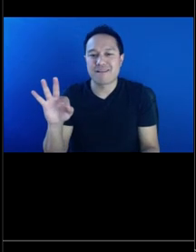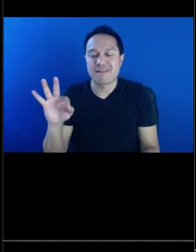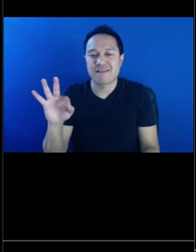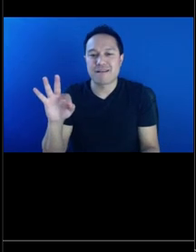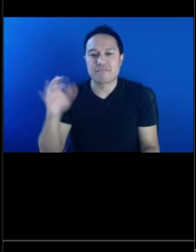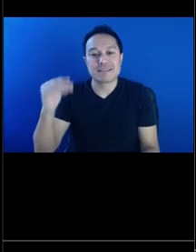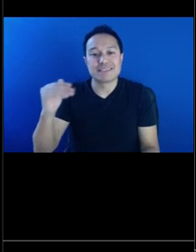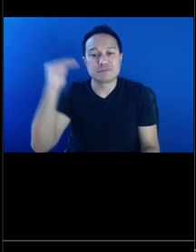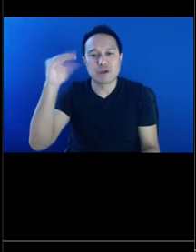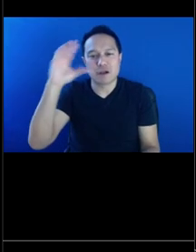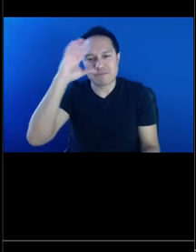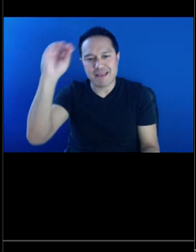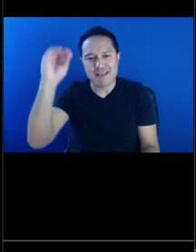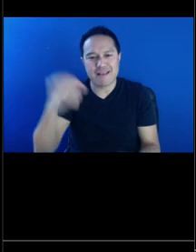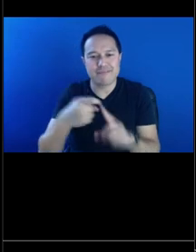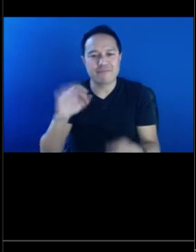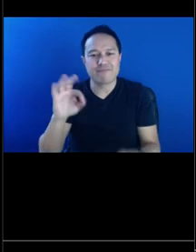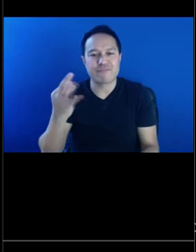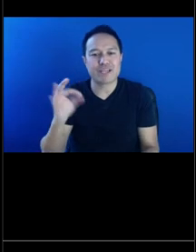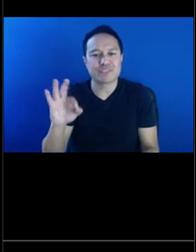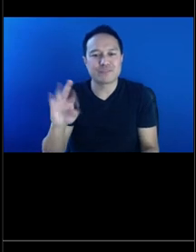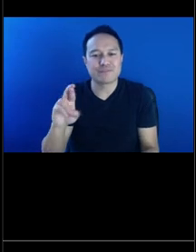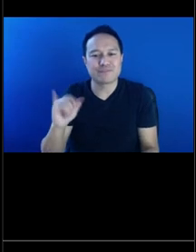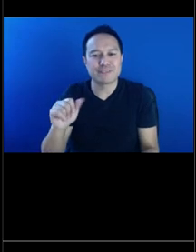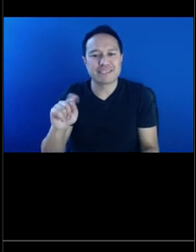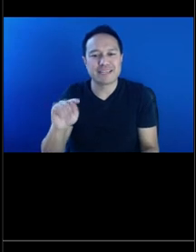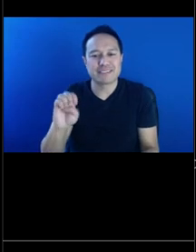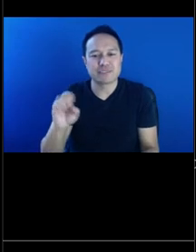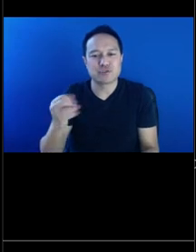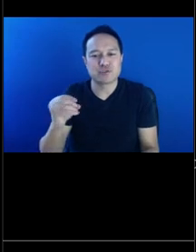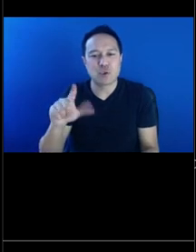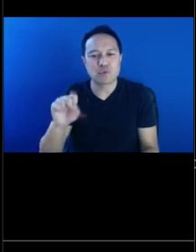Frigate Shoals. That's one of those locations up in the Northwesterns.